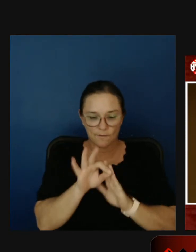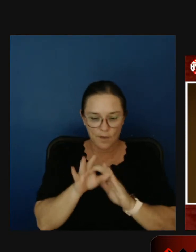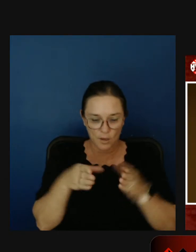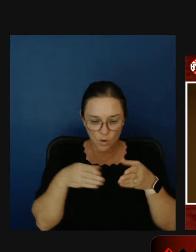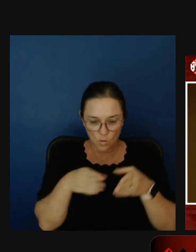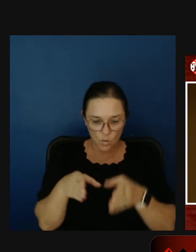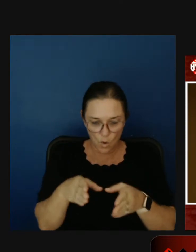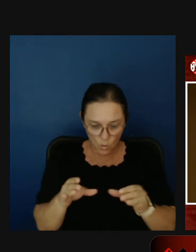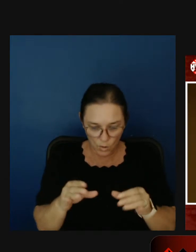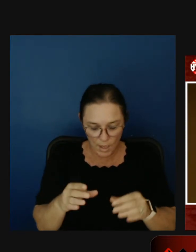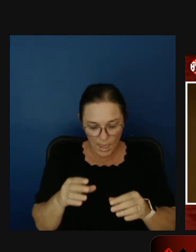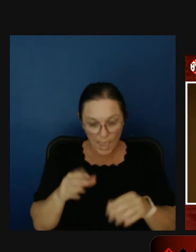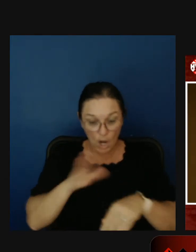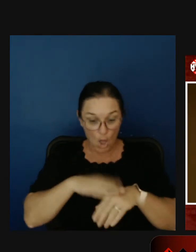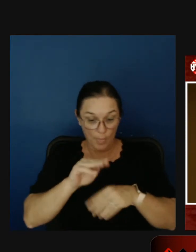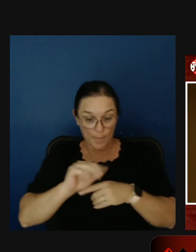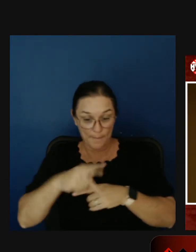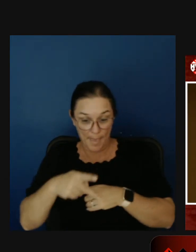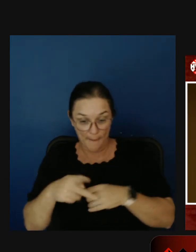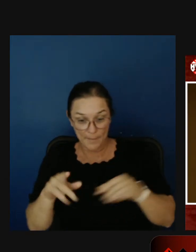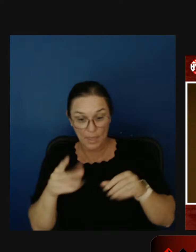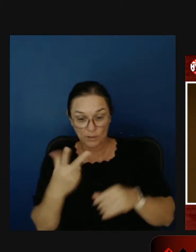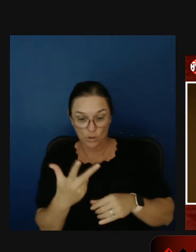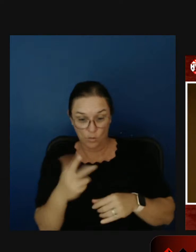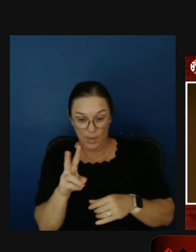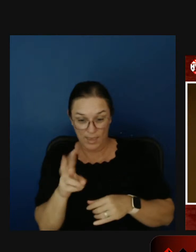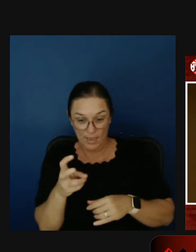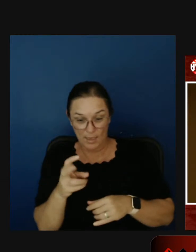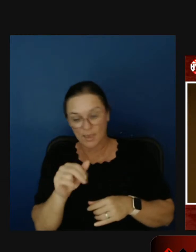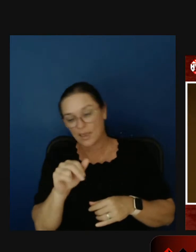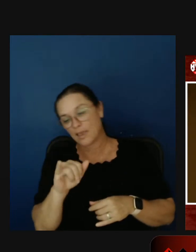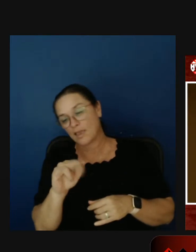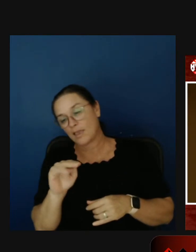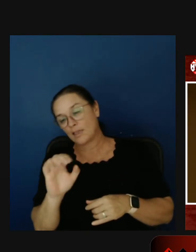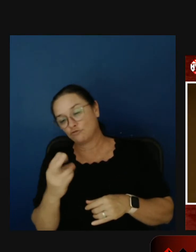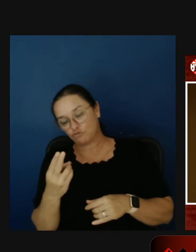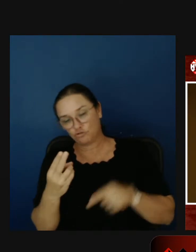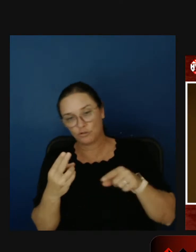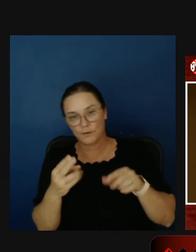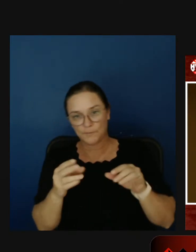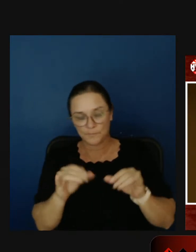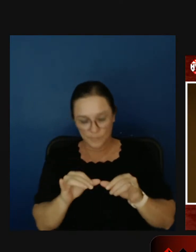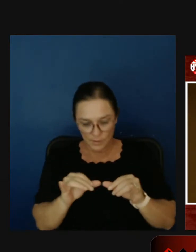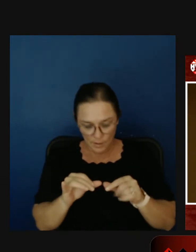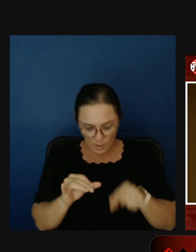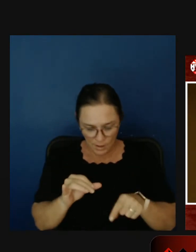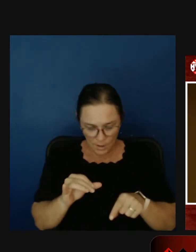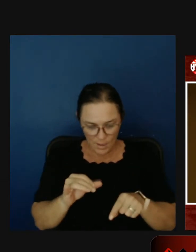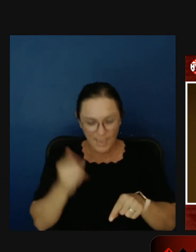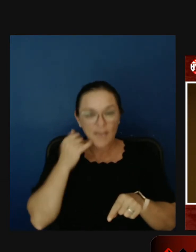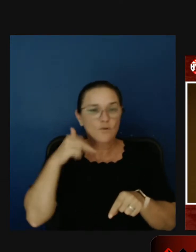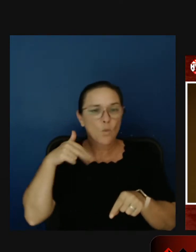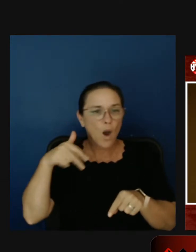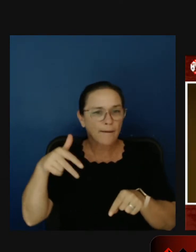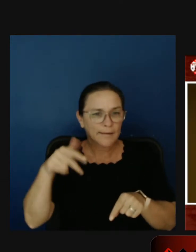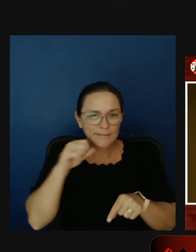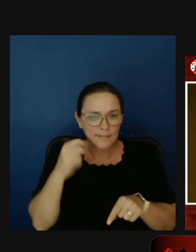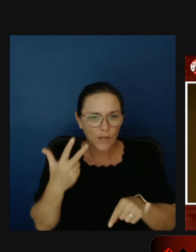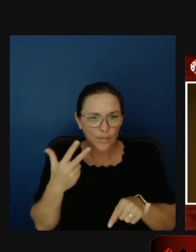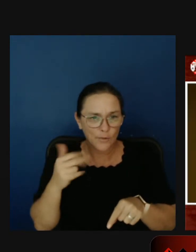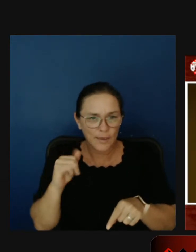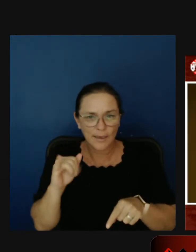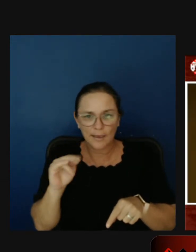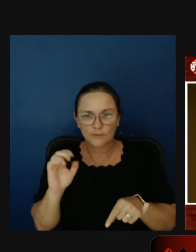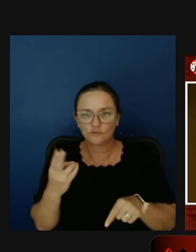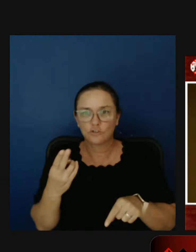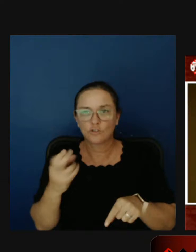it's 3 inches long. Okay, what does that mean? Because if you go out in the world and walk that road, it's not going to be 3 inches. So what you do is you can take